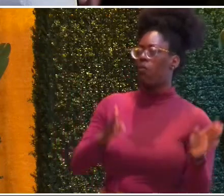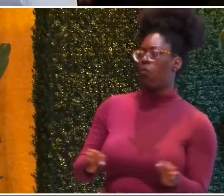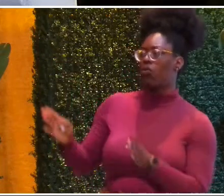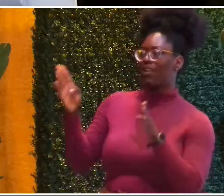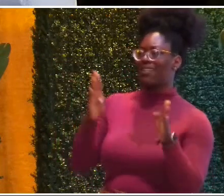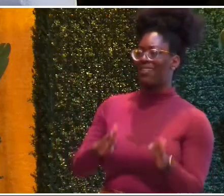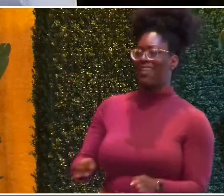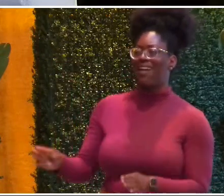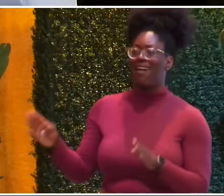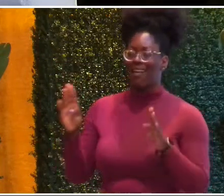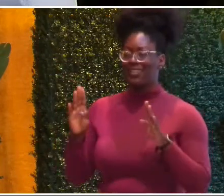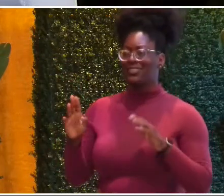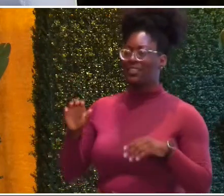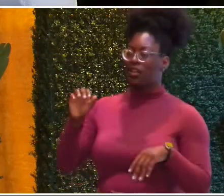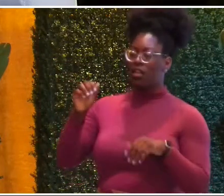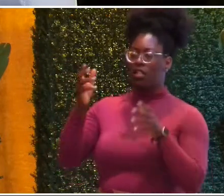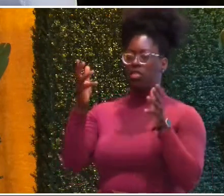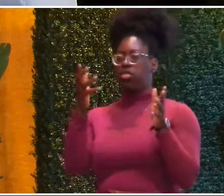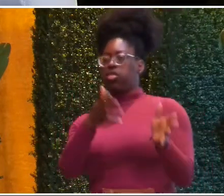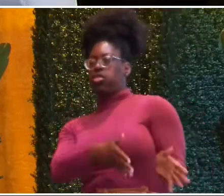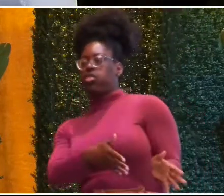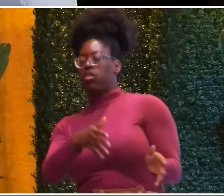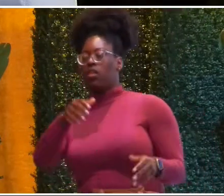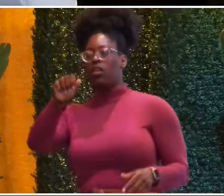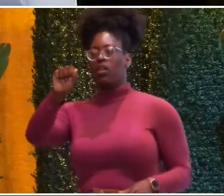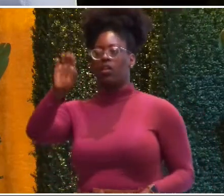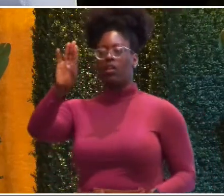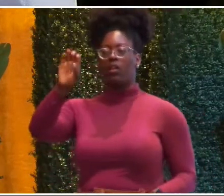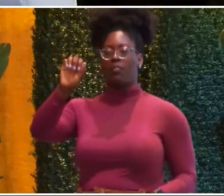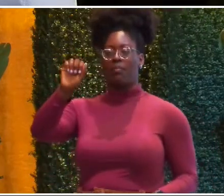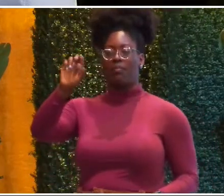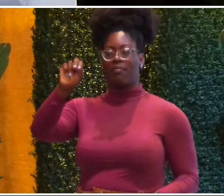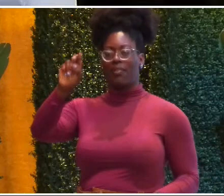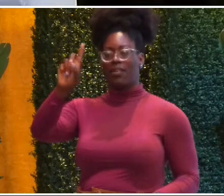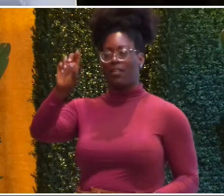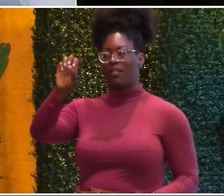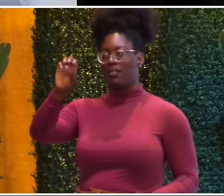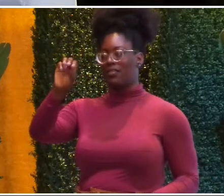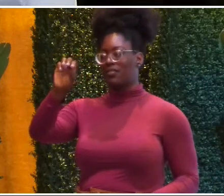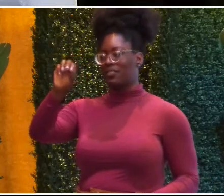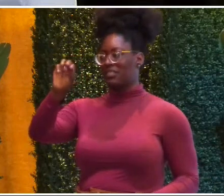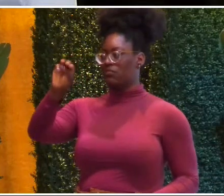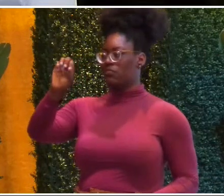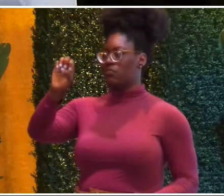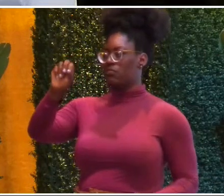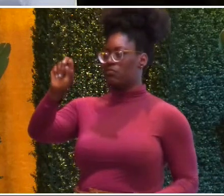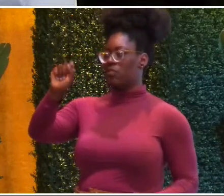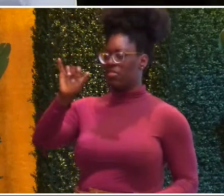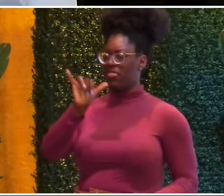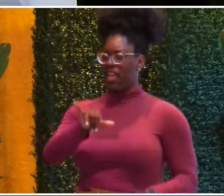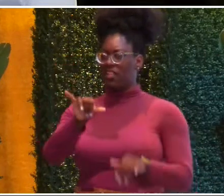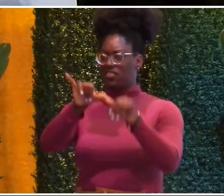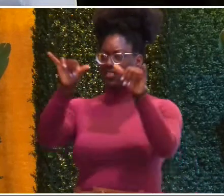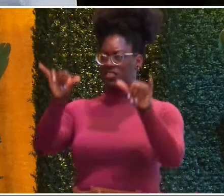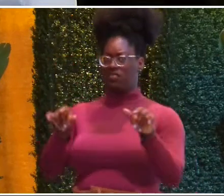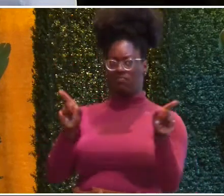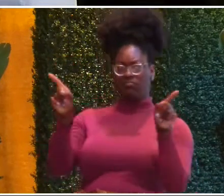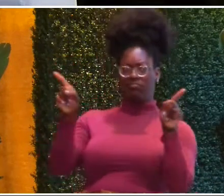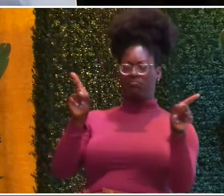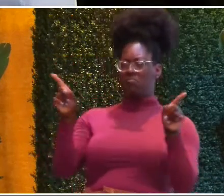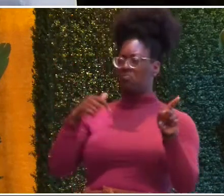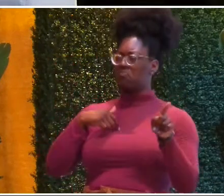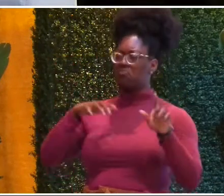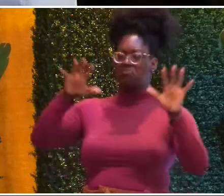teaches us, organized abandonment. We are living through that in so many ways. We saw it with the pandemic. We see it